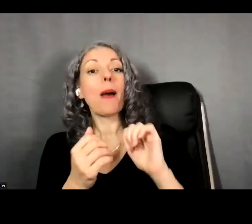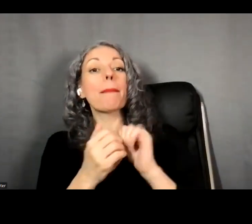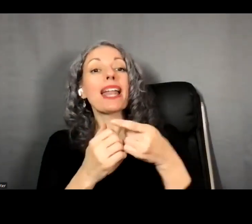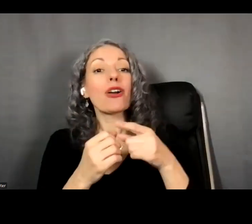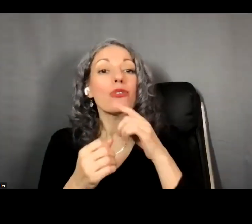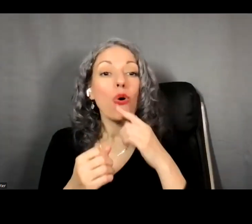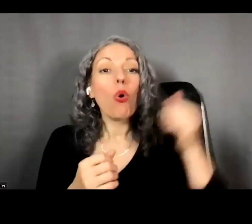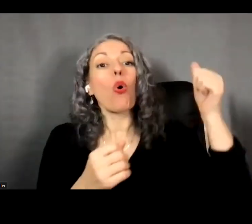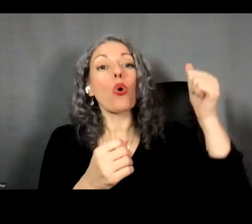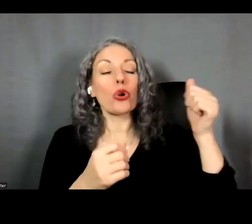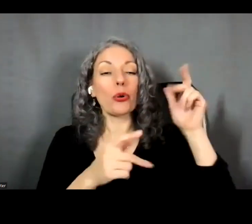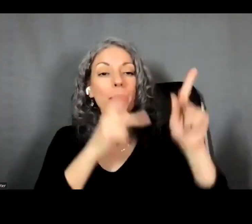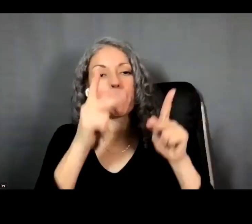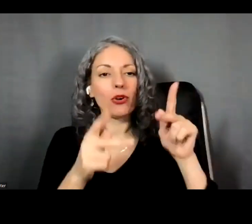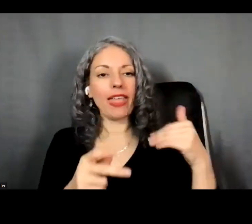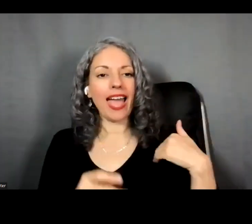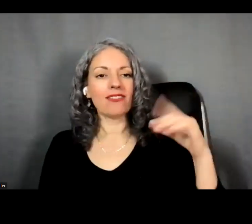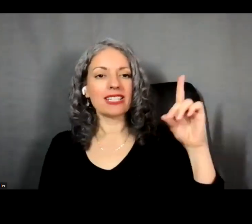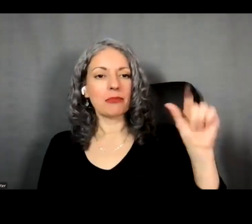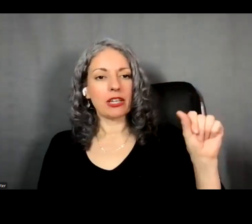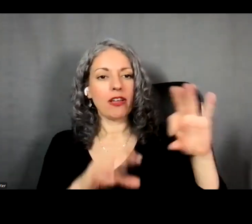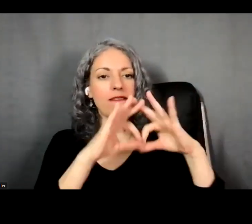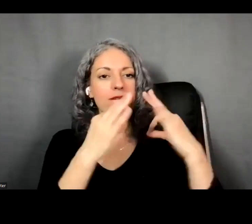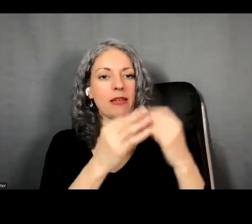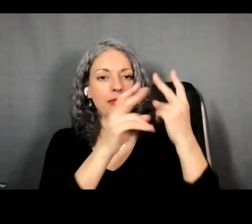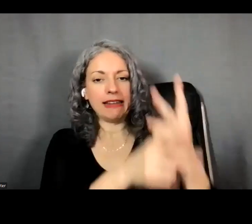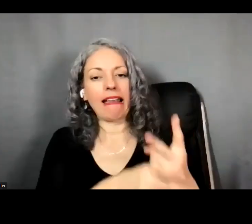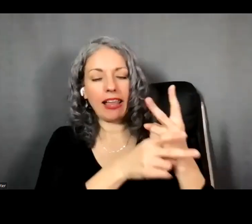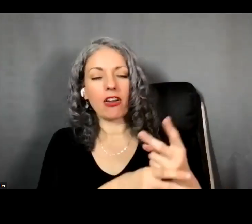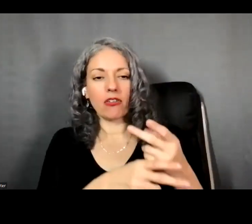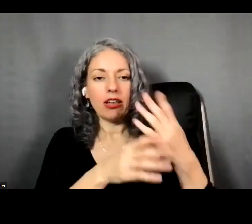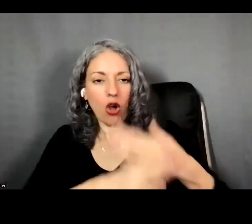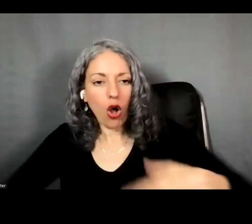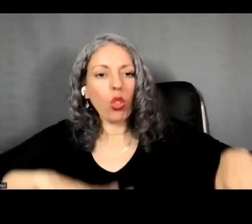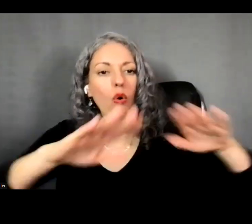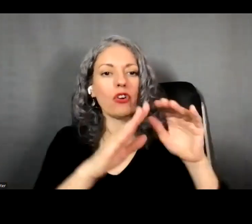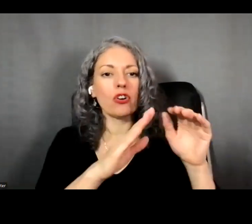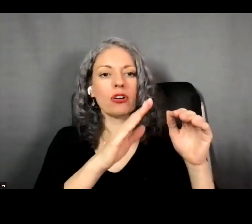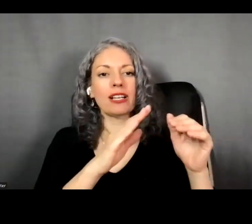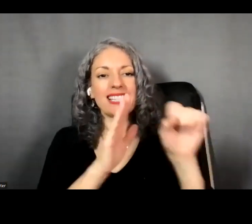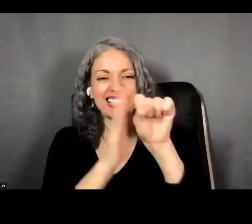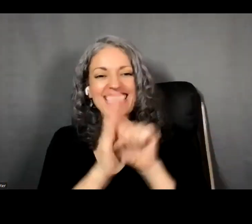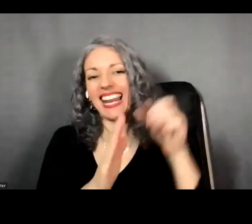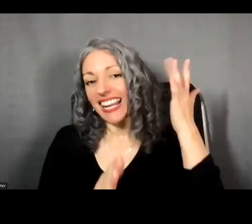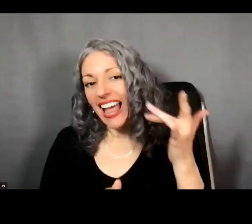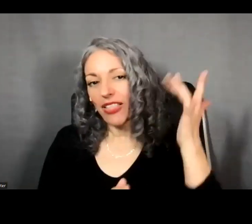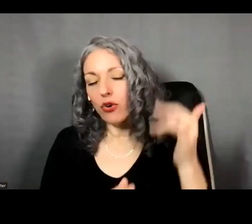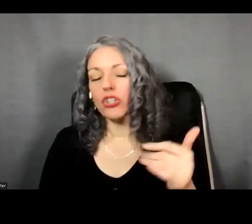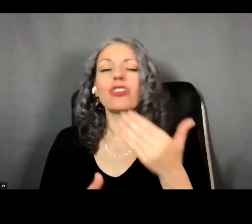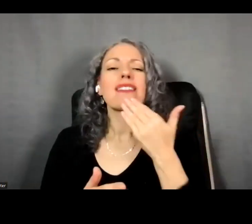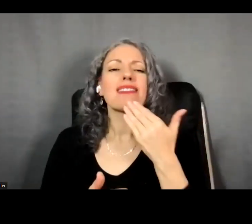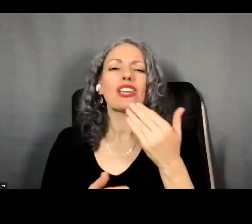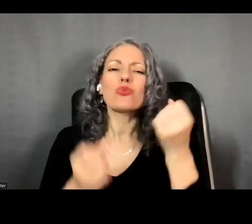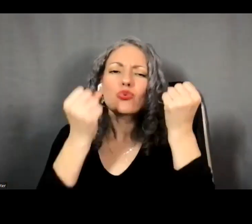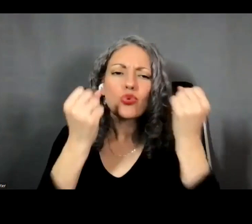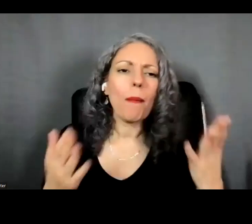adults, people with disabilities, and family caregivers throughout the state. So thank you all for tuning in. Susan, Phillip, thank you very much.